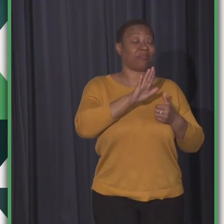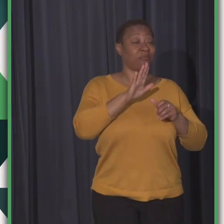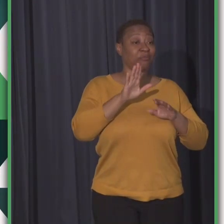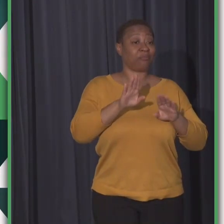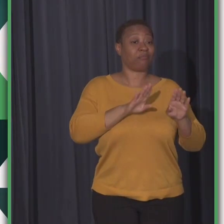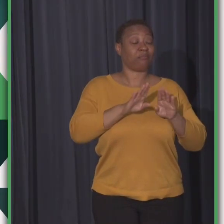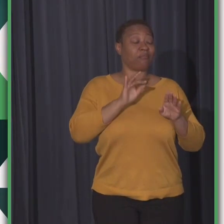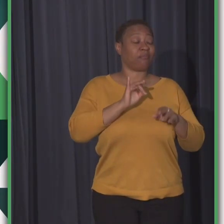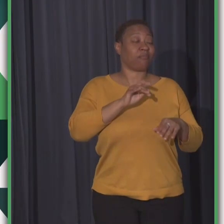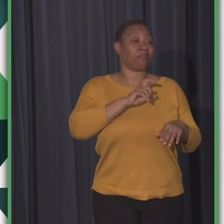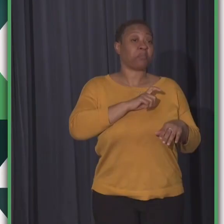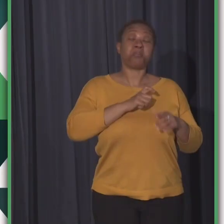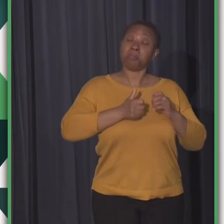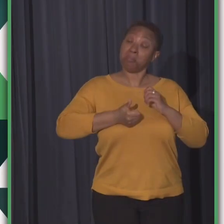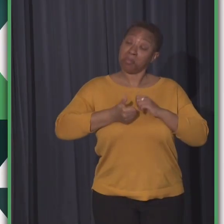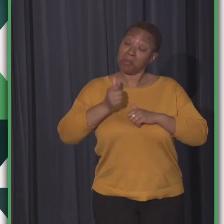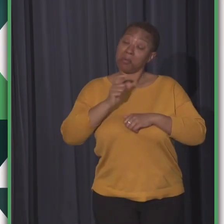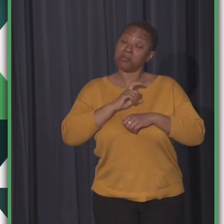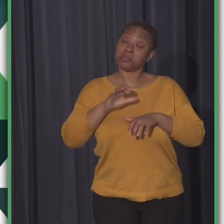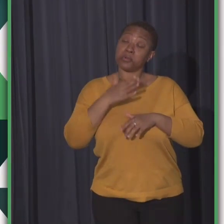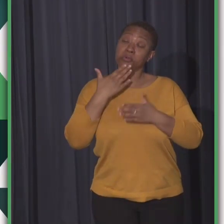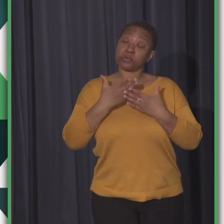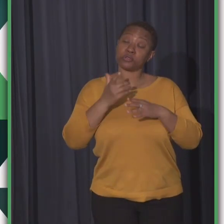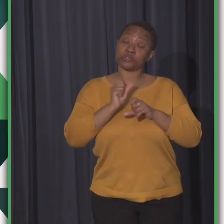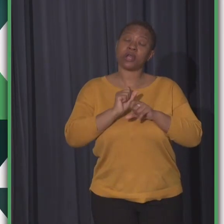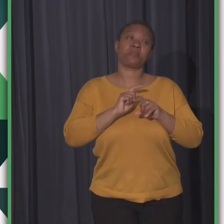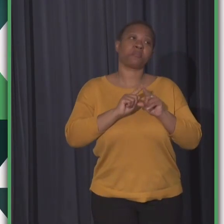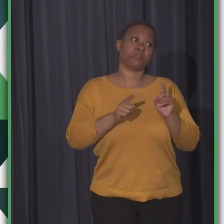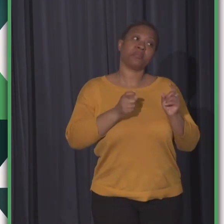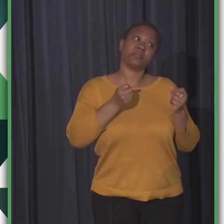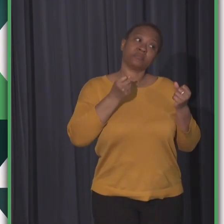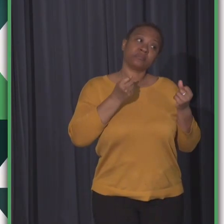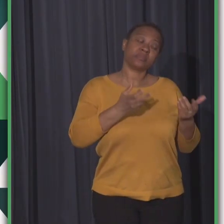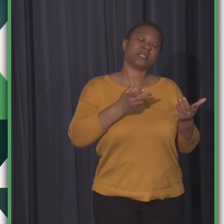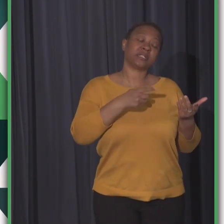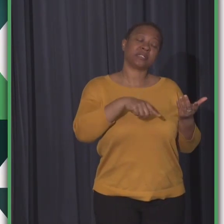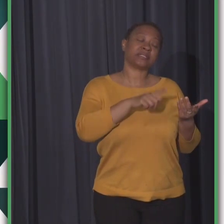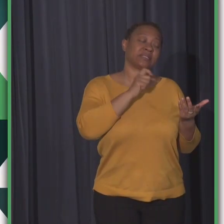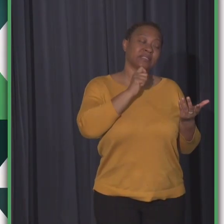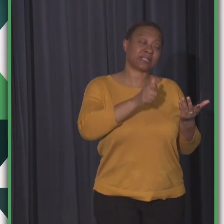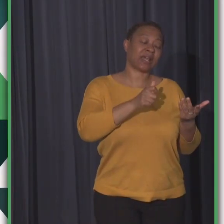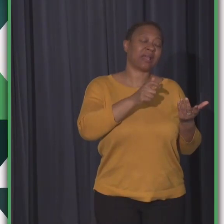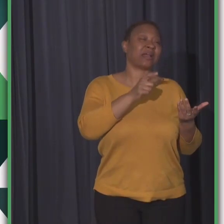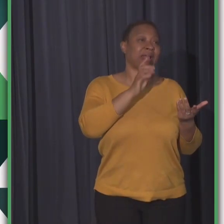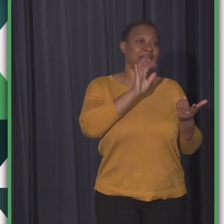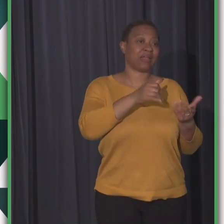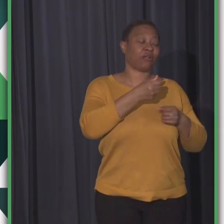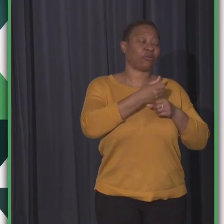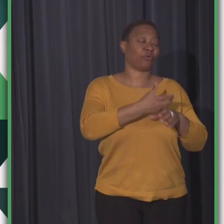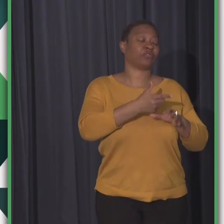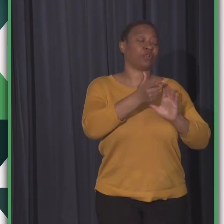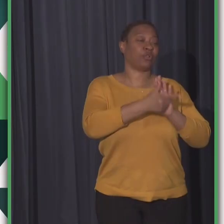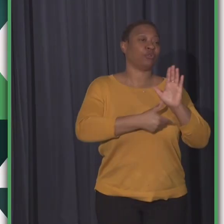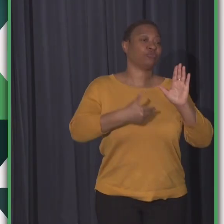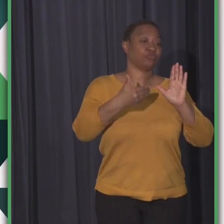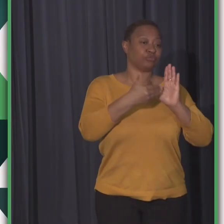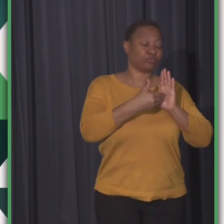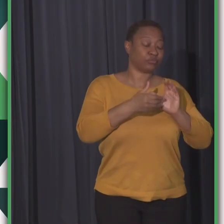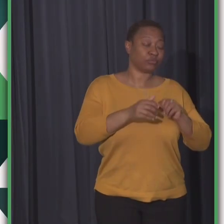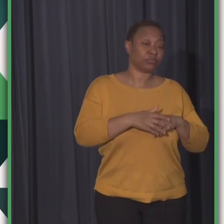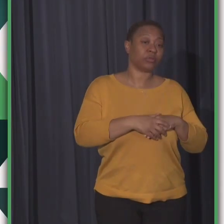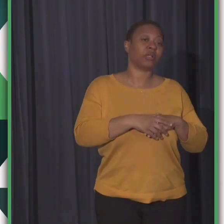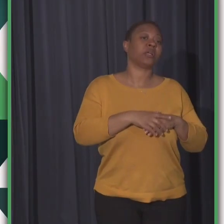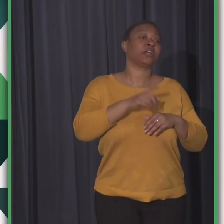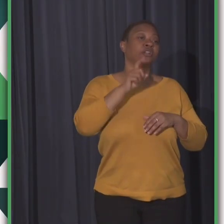officers. Most officers are doing a good job, but I think it should be a greater effort to reduce the amount of lawsuits. I think it should be a